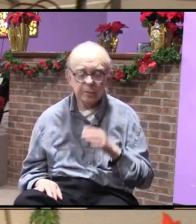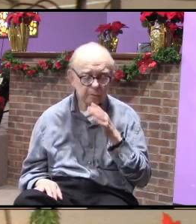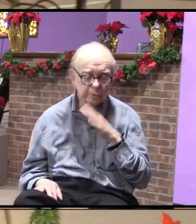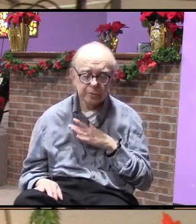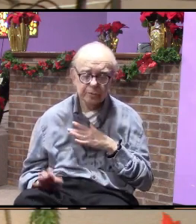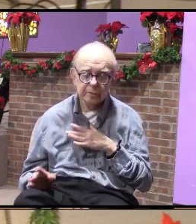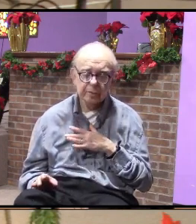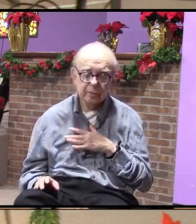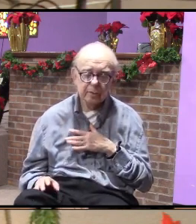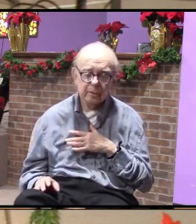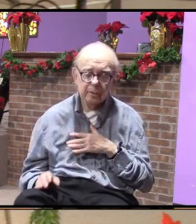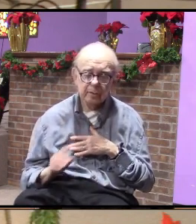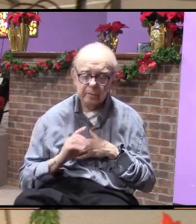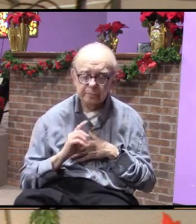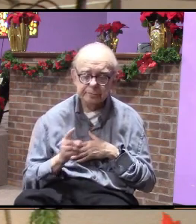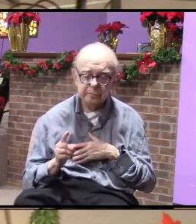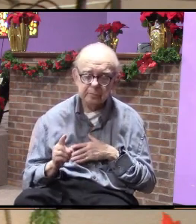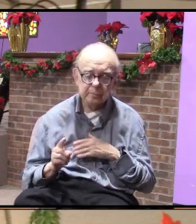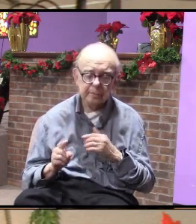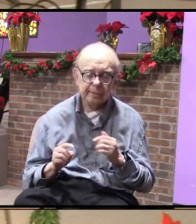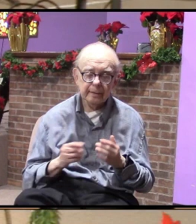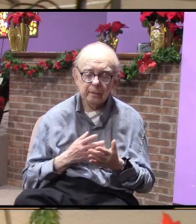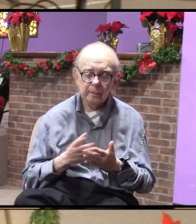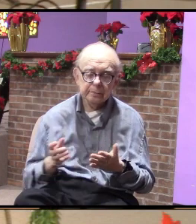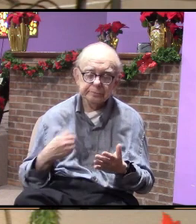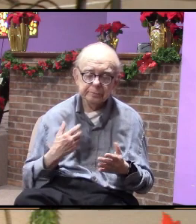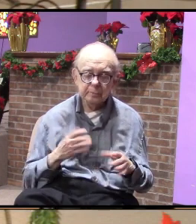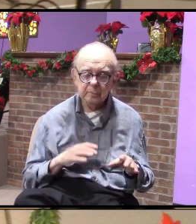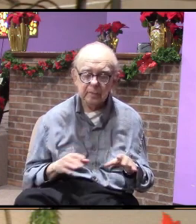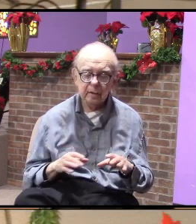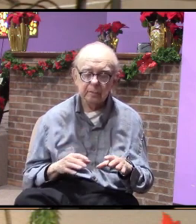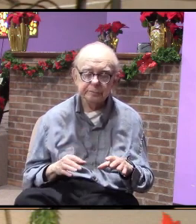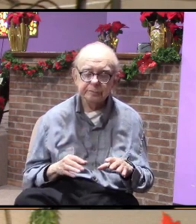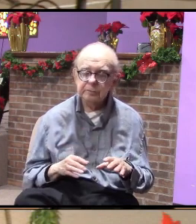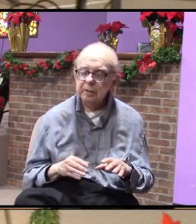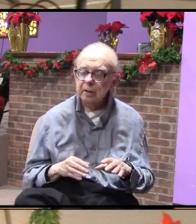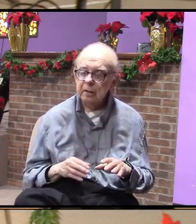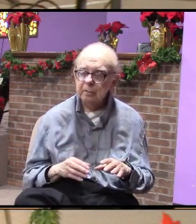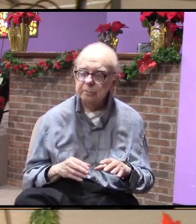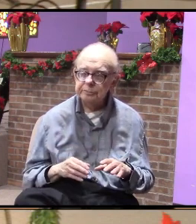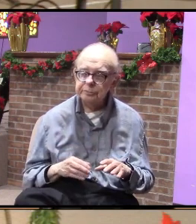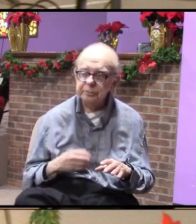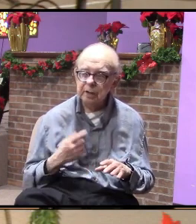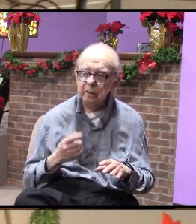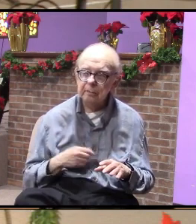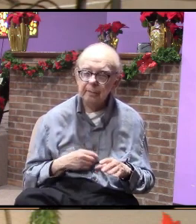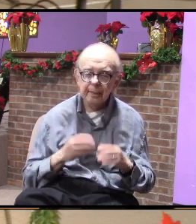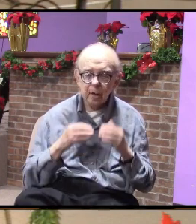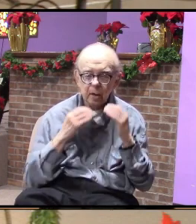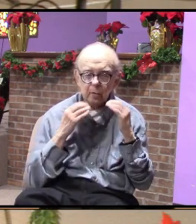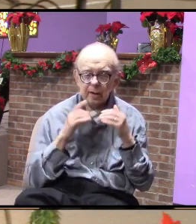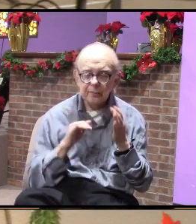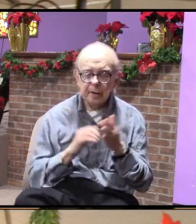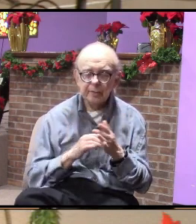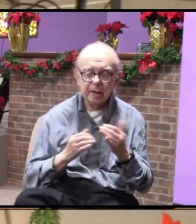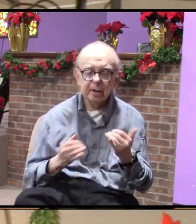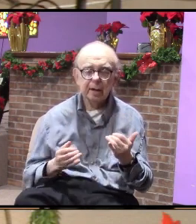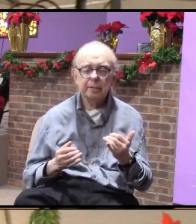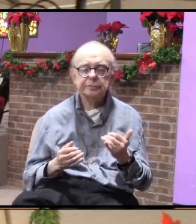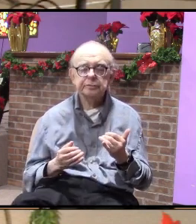Okay? As a matter of fact, some of the things that we did, we kind of laugh about it,